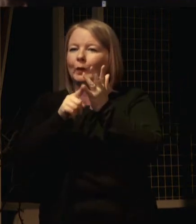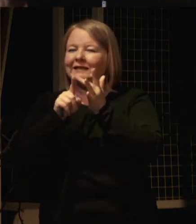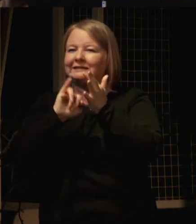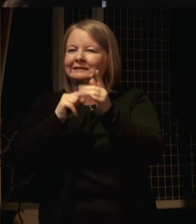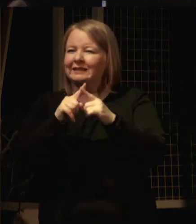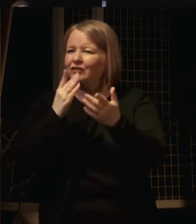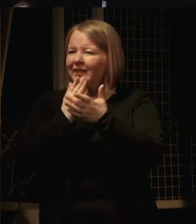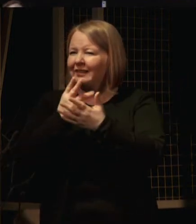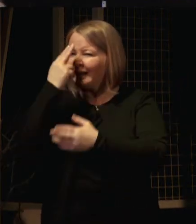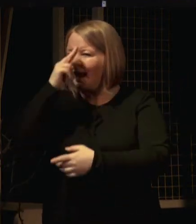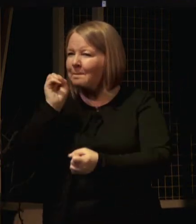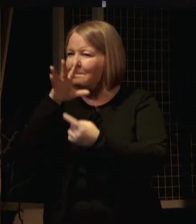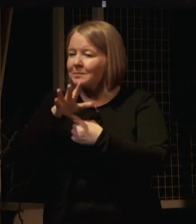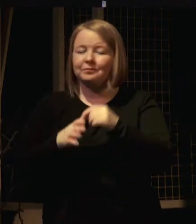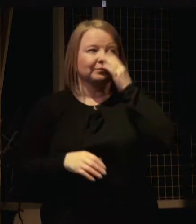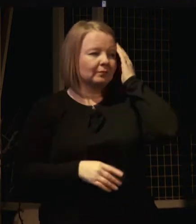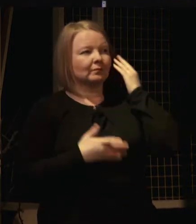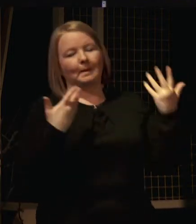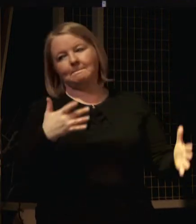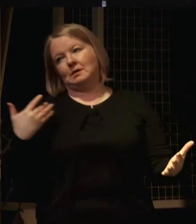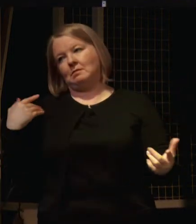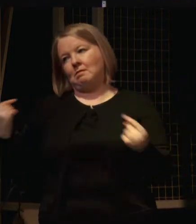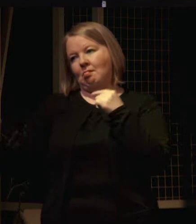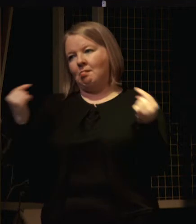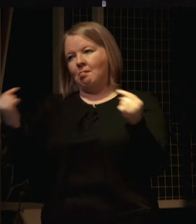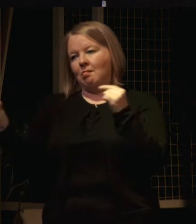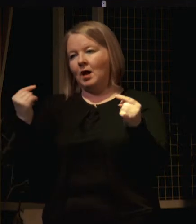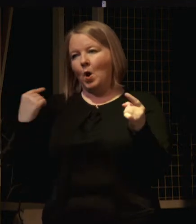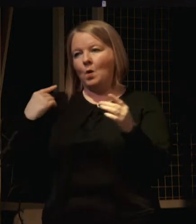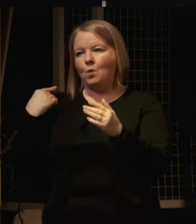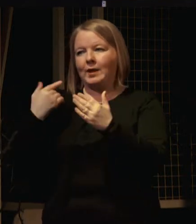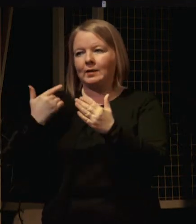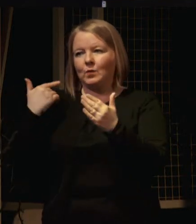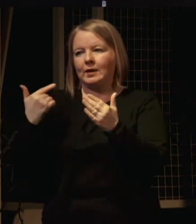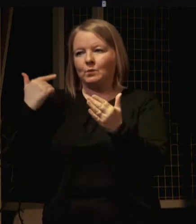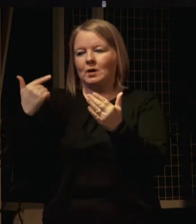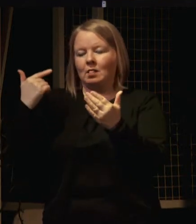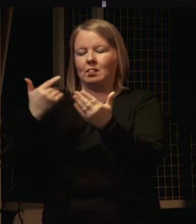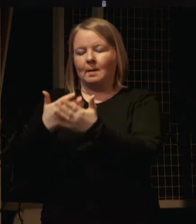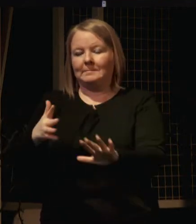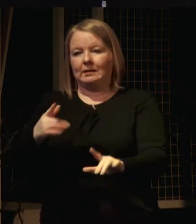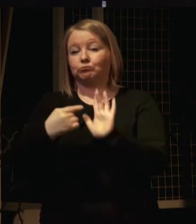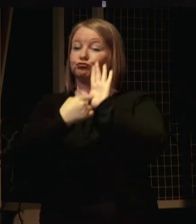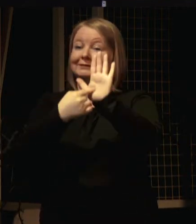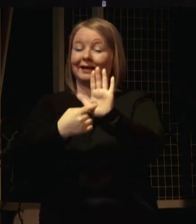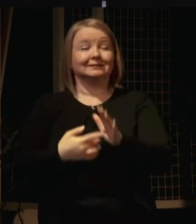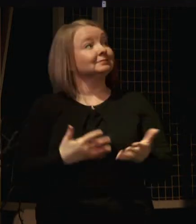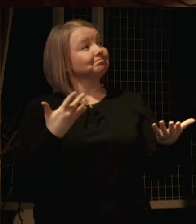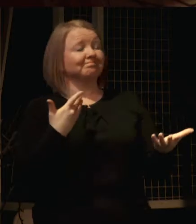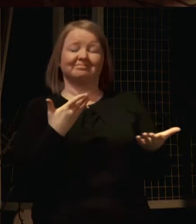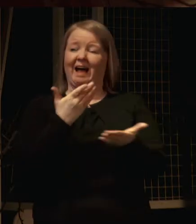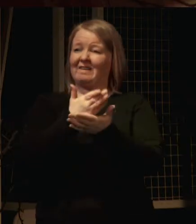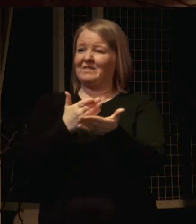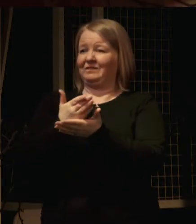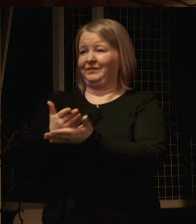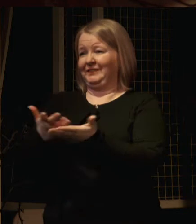names didn't give it away. We were actually at loggerheads for weeks and weeks and weeks over what topic we were going to present to you. Now we've decided on a happy medium, haven't